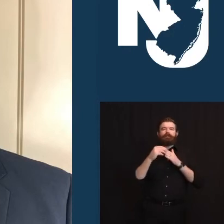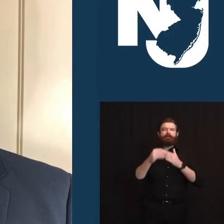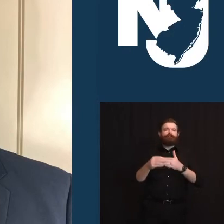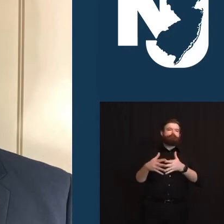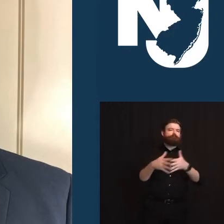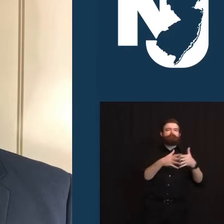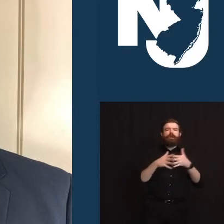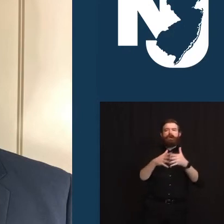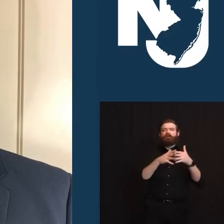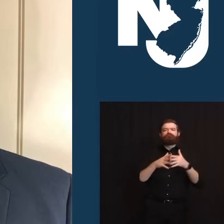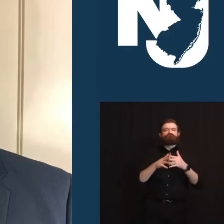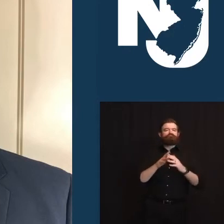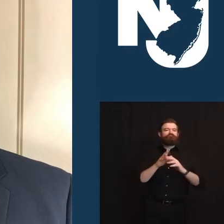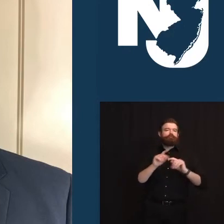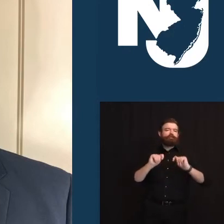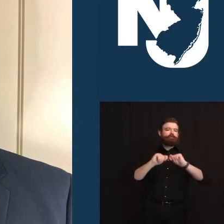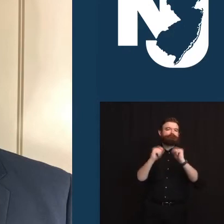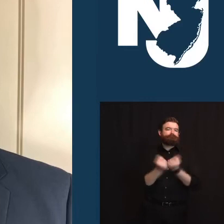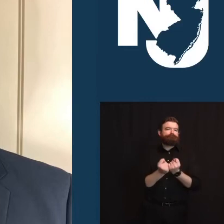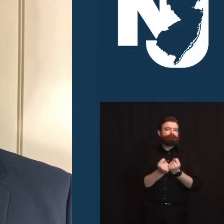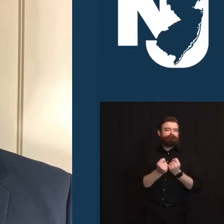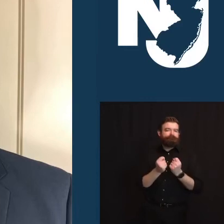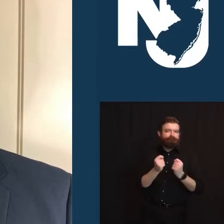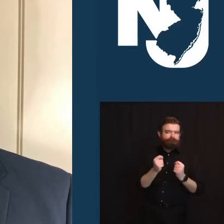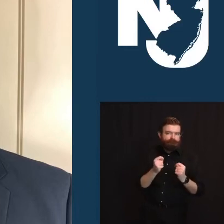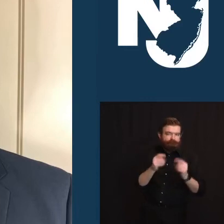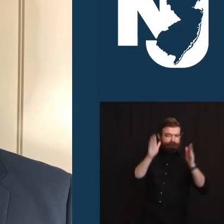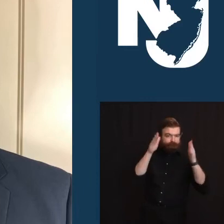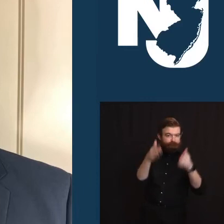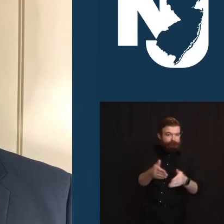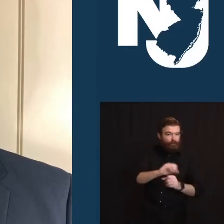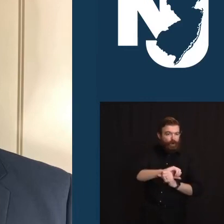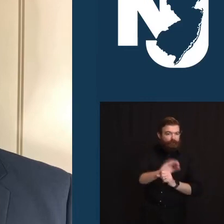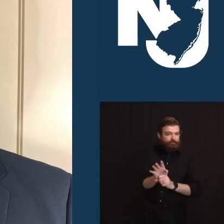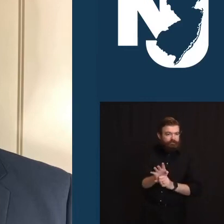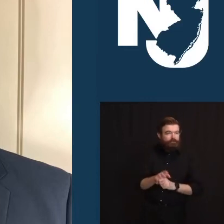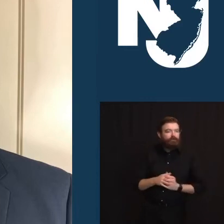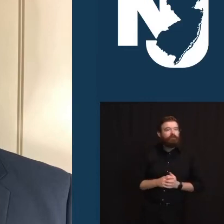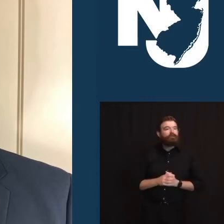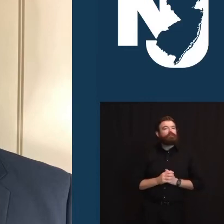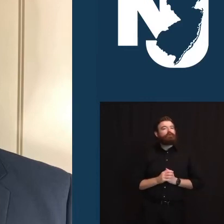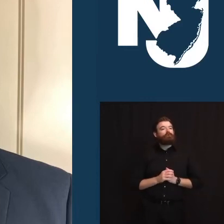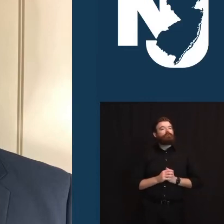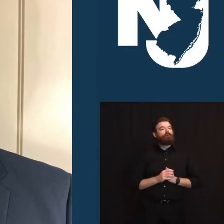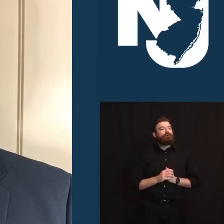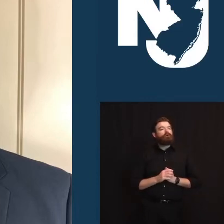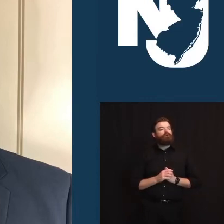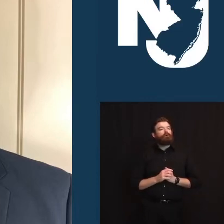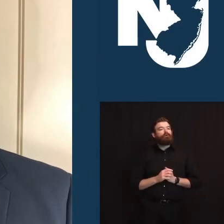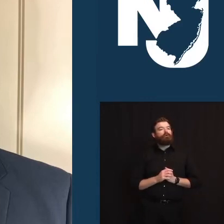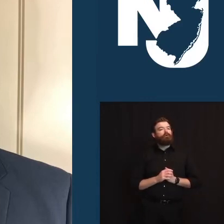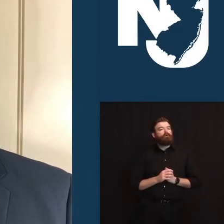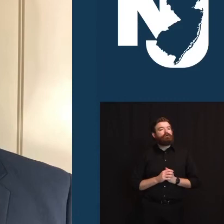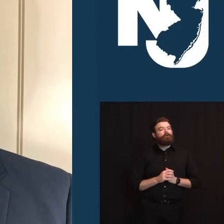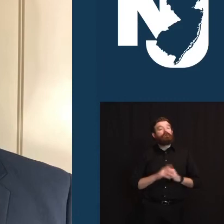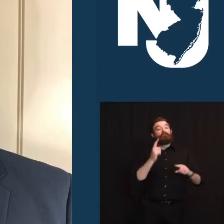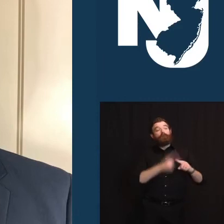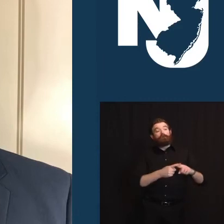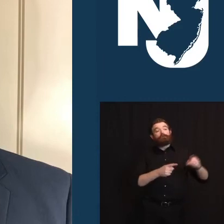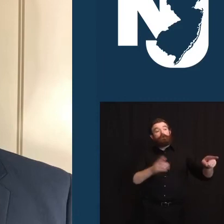that position. We've spoken about Carol here many times, and you've seen her many times. One of our former counsels, and I referenced this last week on the